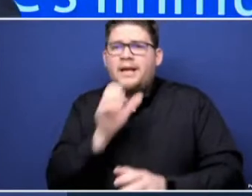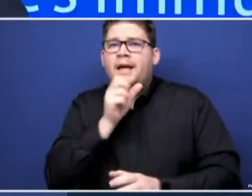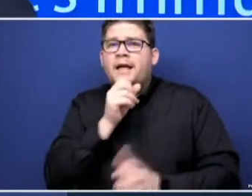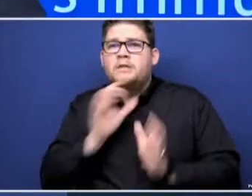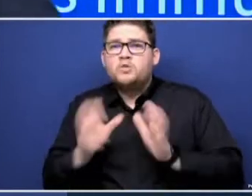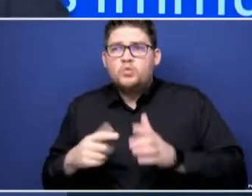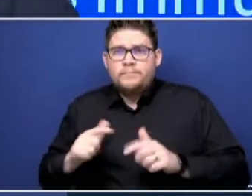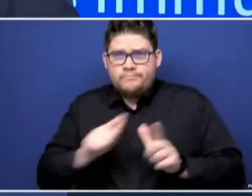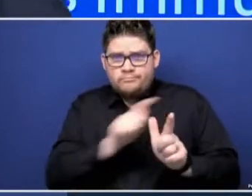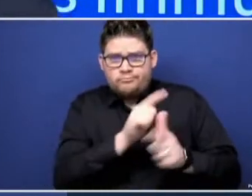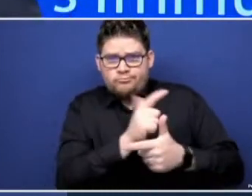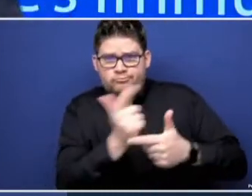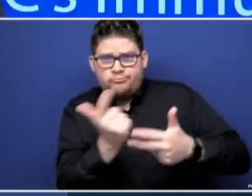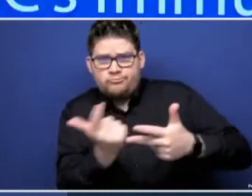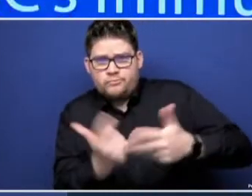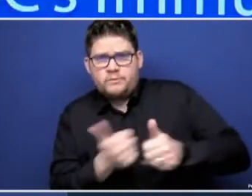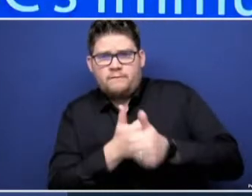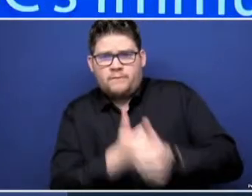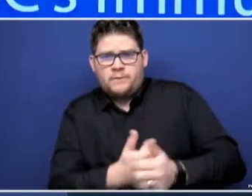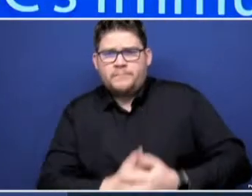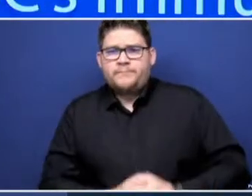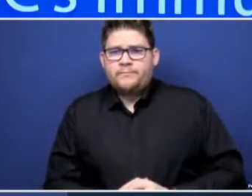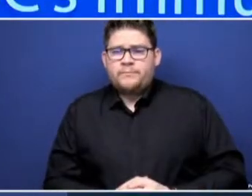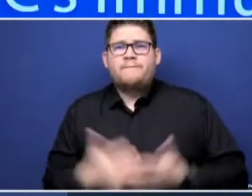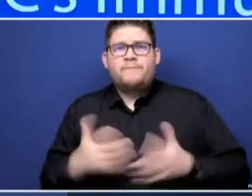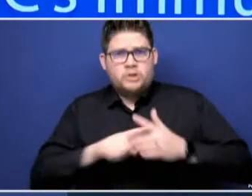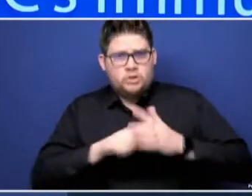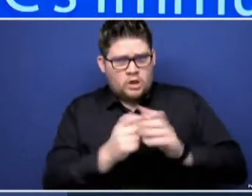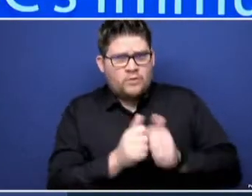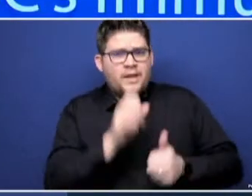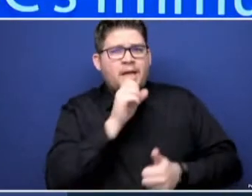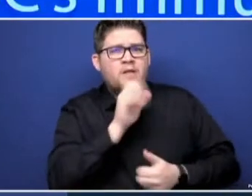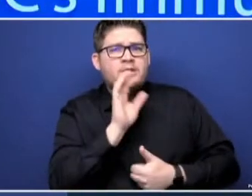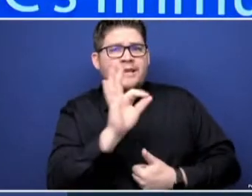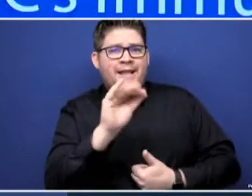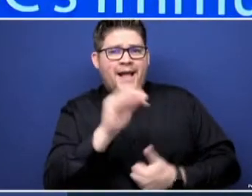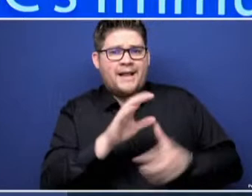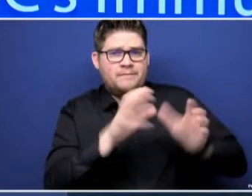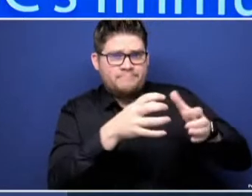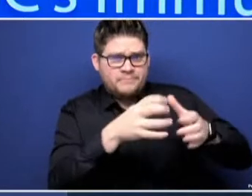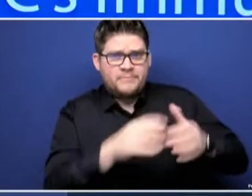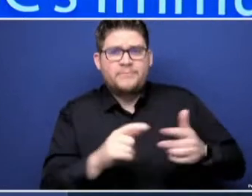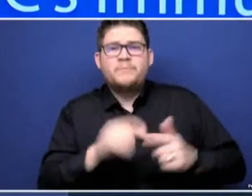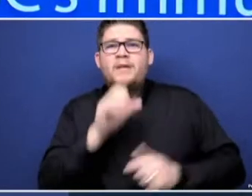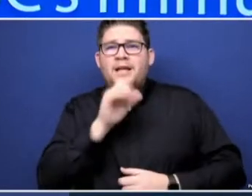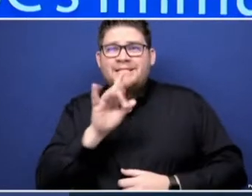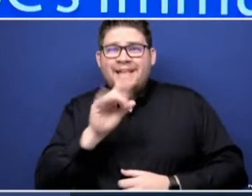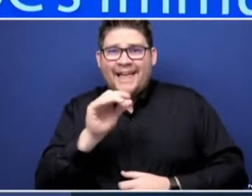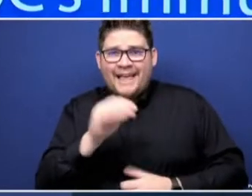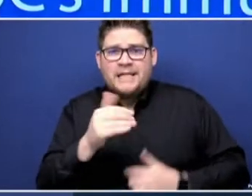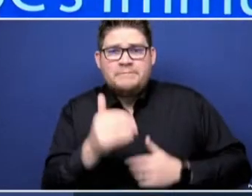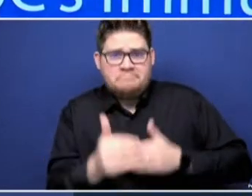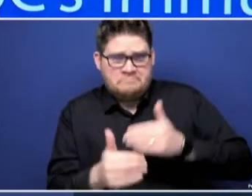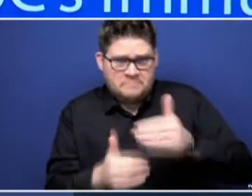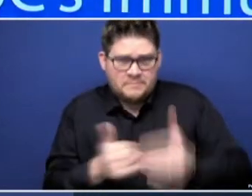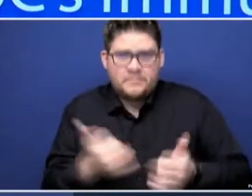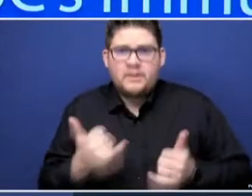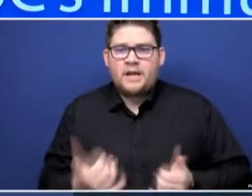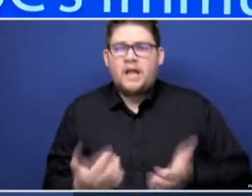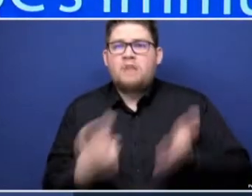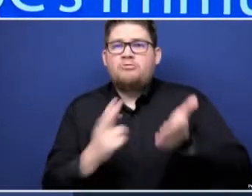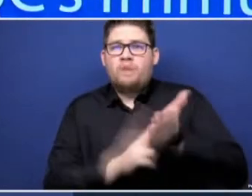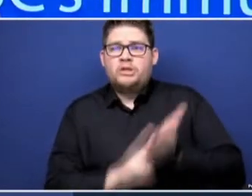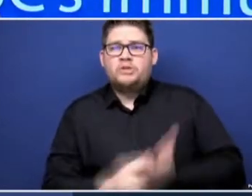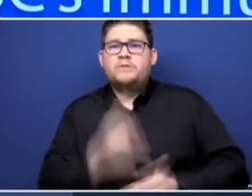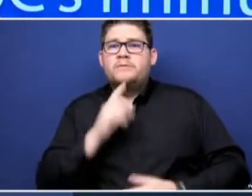that. Although all British Columbians have risen to the challenge over the past number of months, I want to pay particular homage today